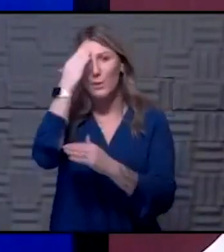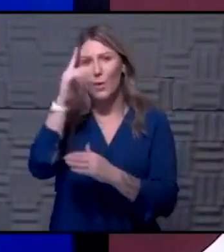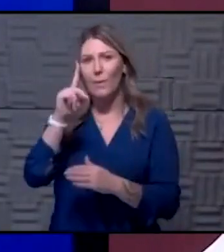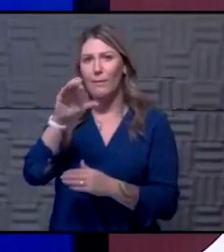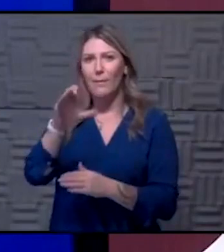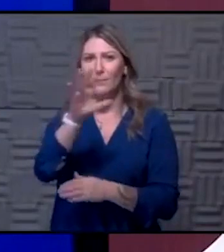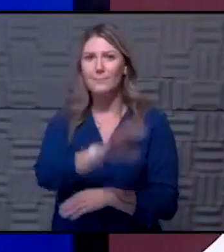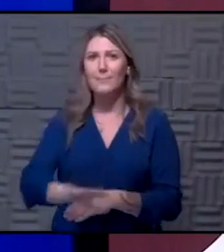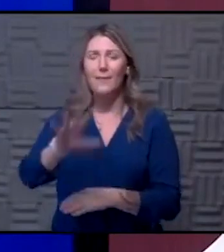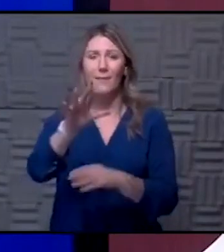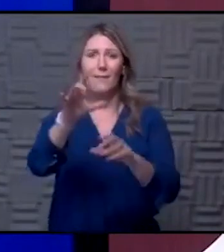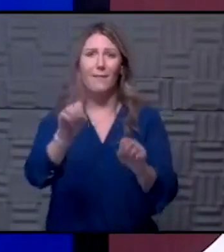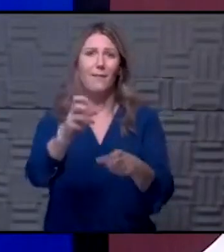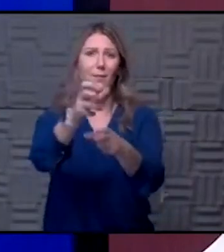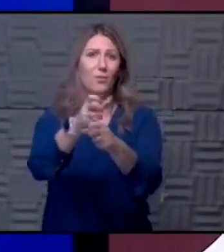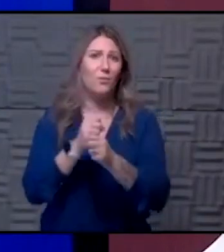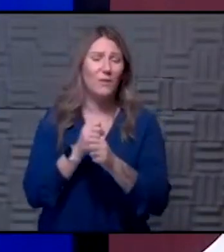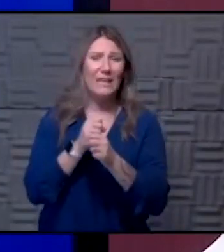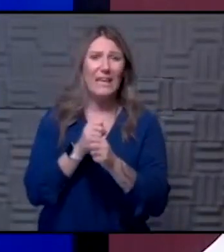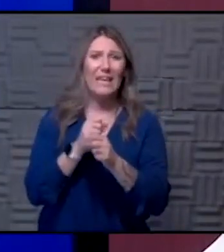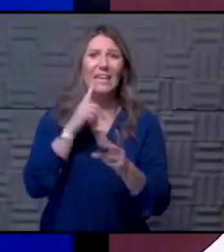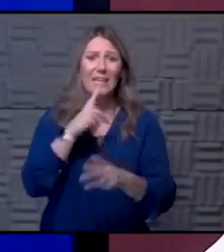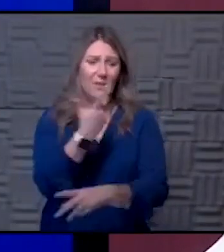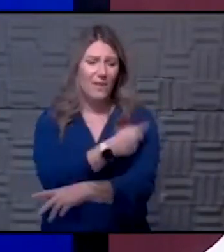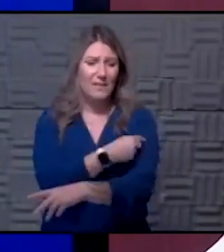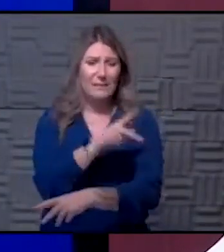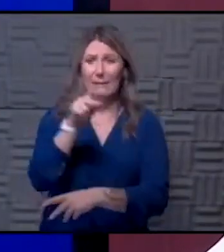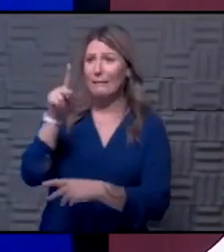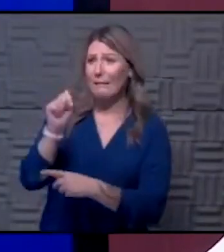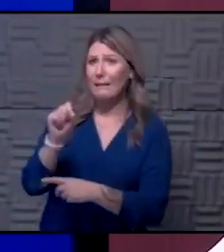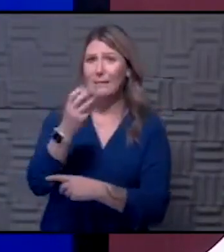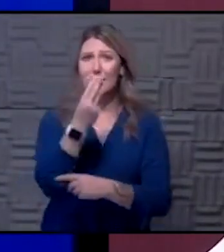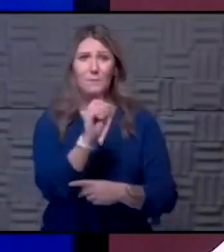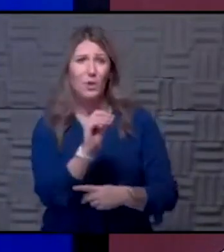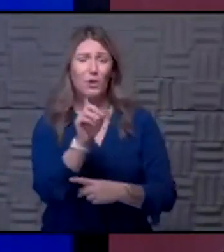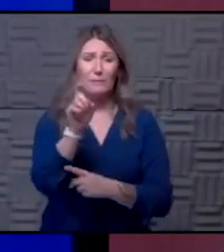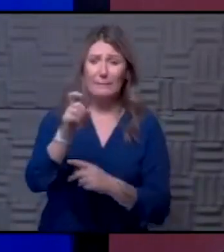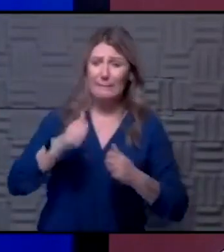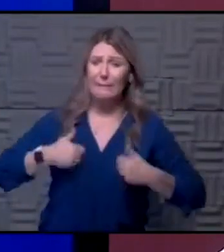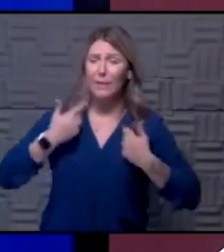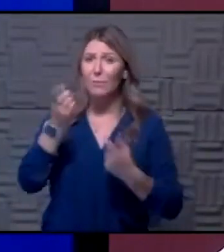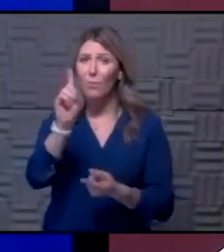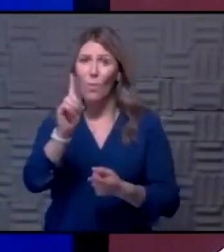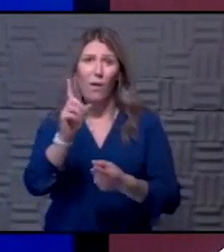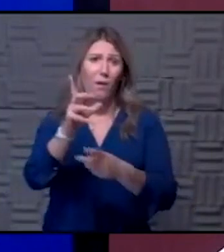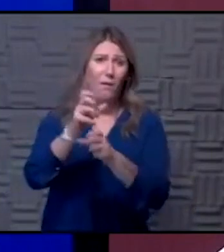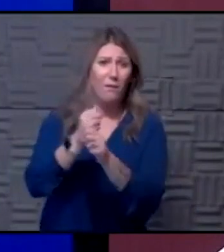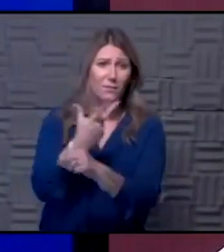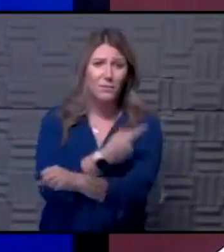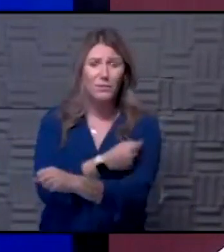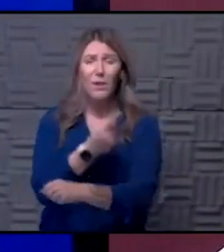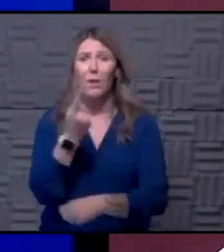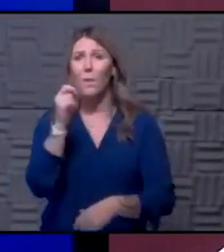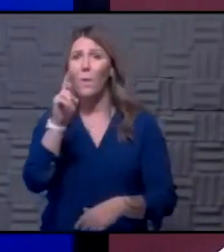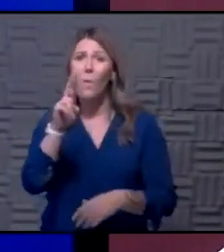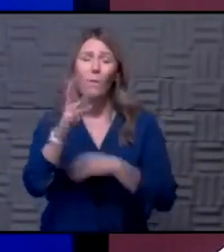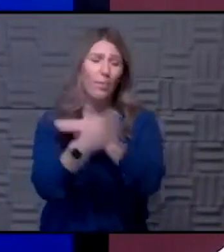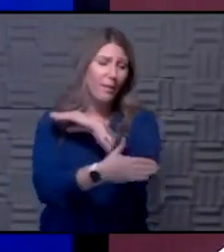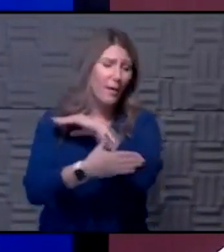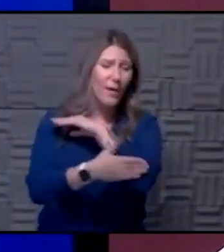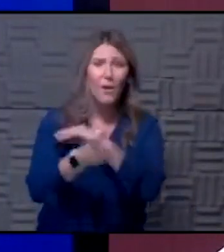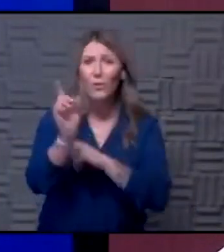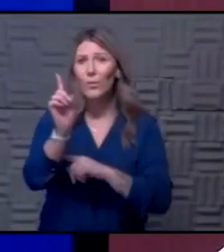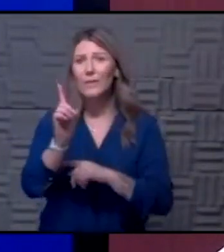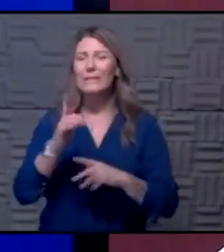area, can you get the vaccine in Kansas or Missouri? Do you have to live where you get the shot? Do you have to live in the county where you get the shot?